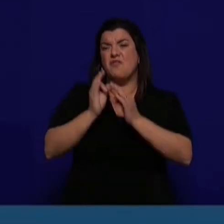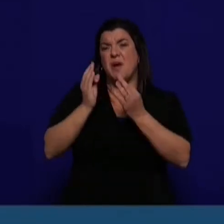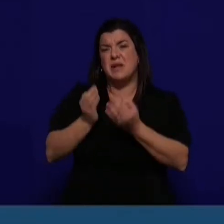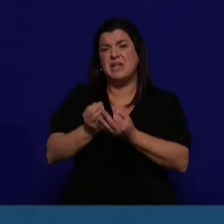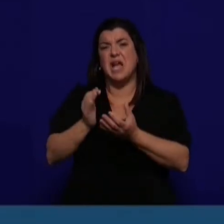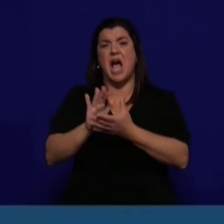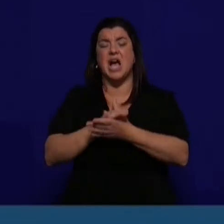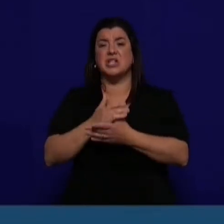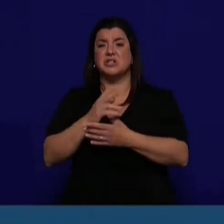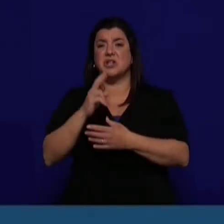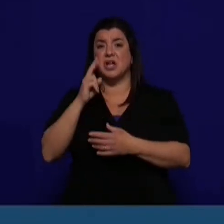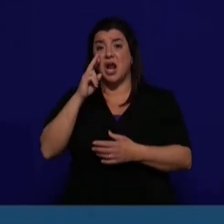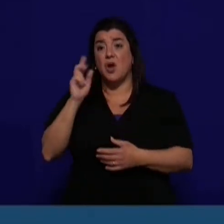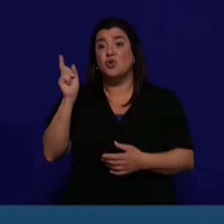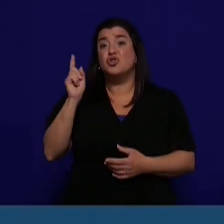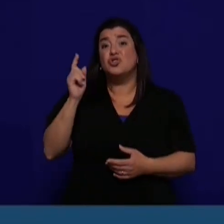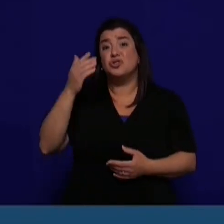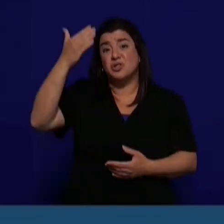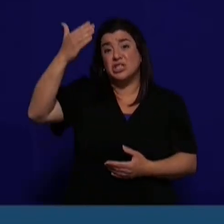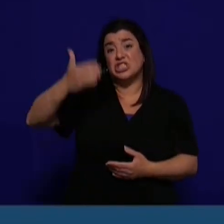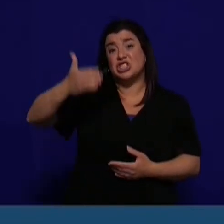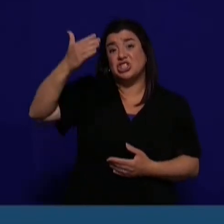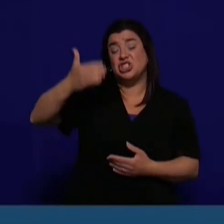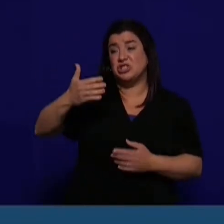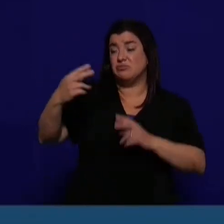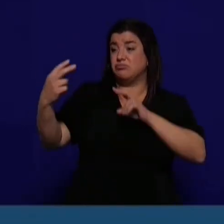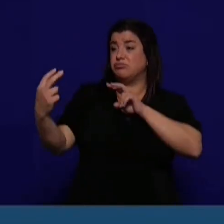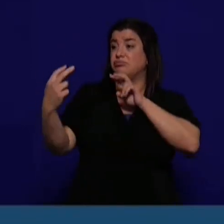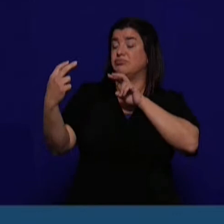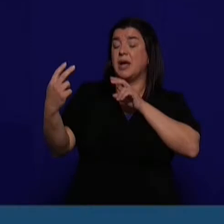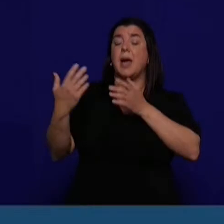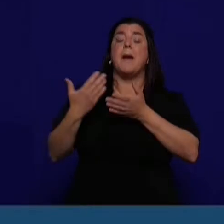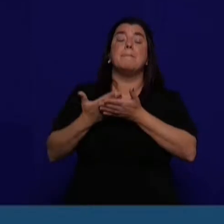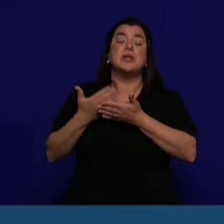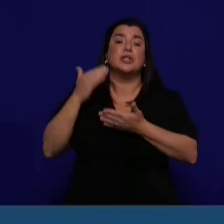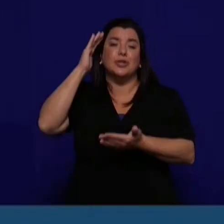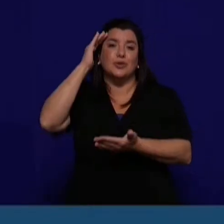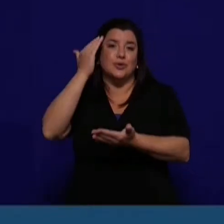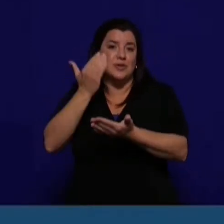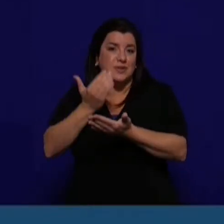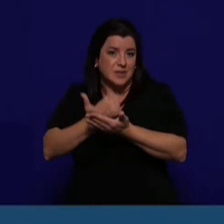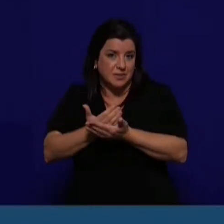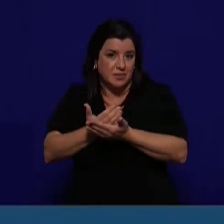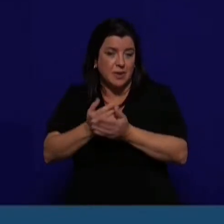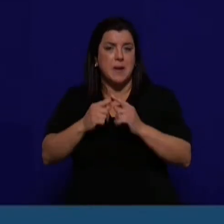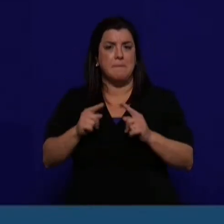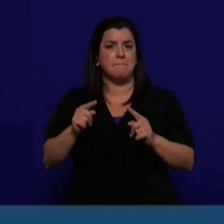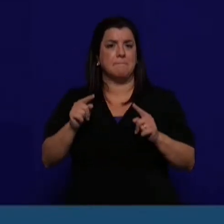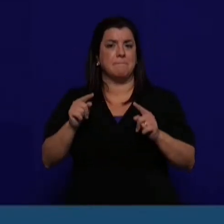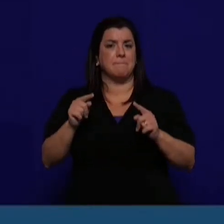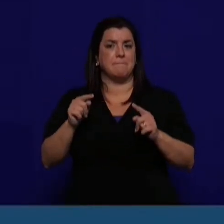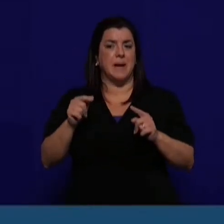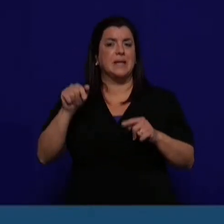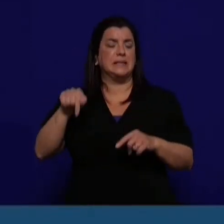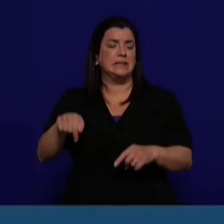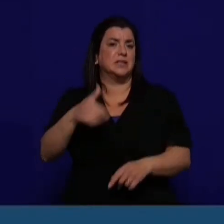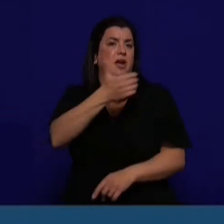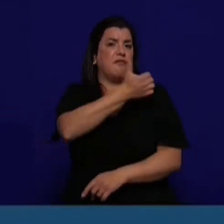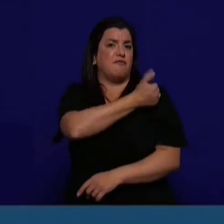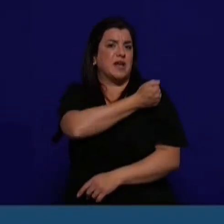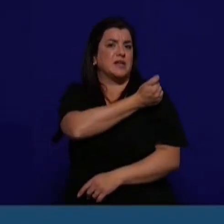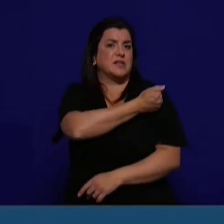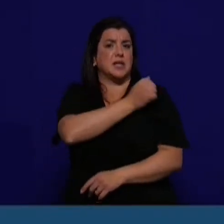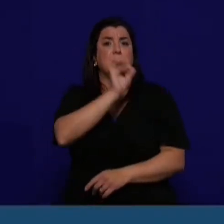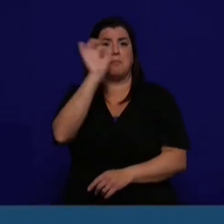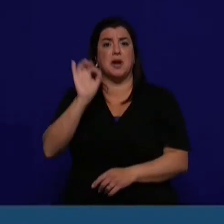jarawhom minn barra l-perspex dejjem biex nipproteġuhom. Però issa il-fatt li aħna laqamnihom għandna persentaġġ